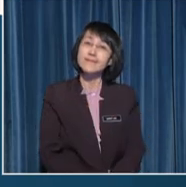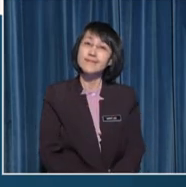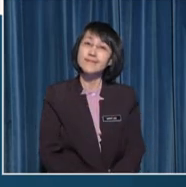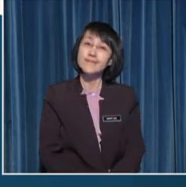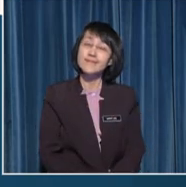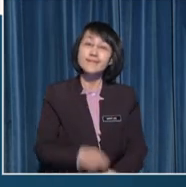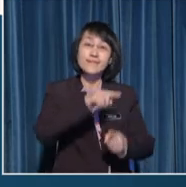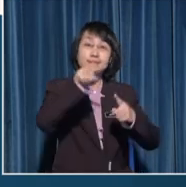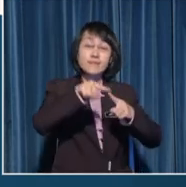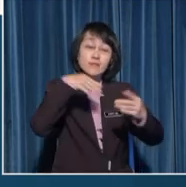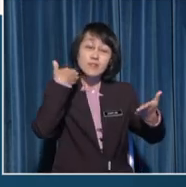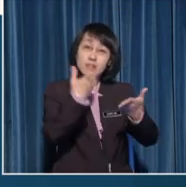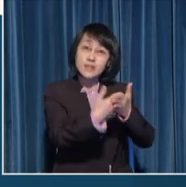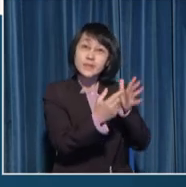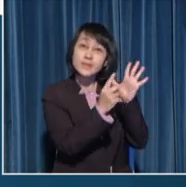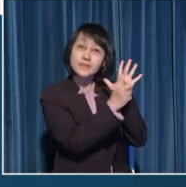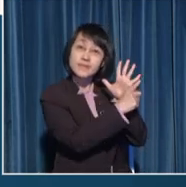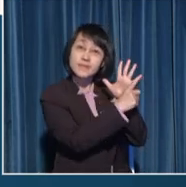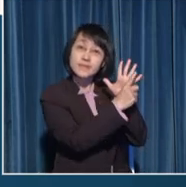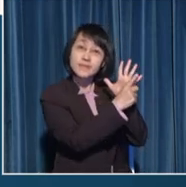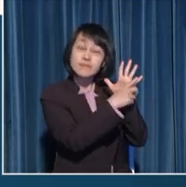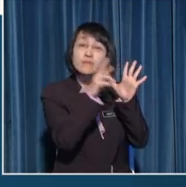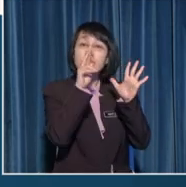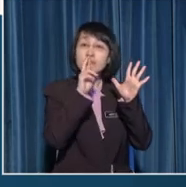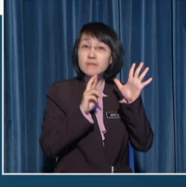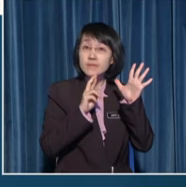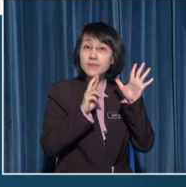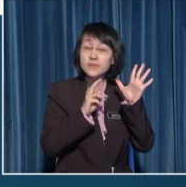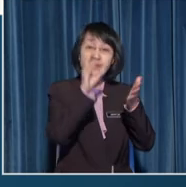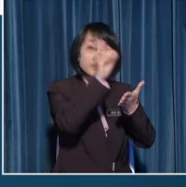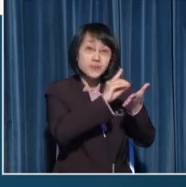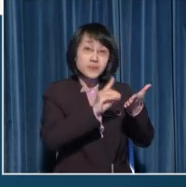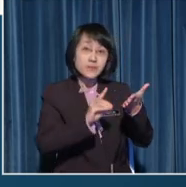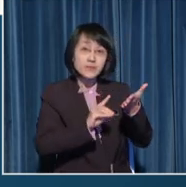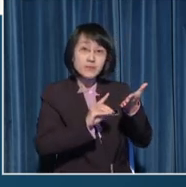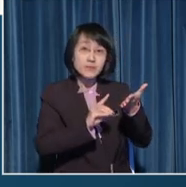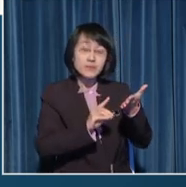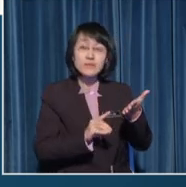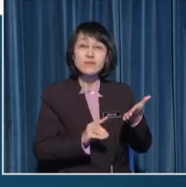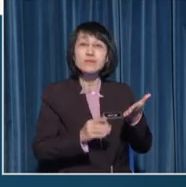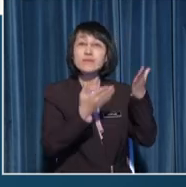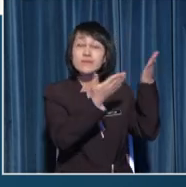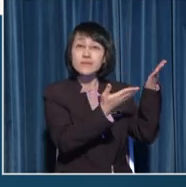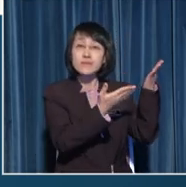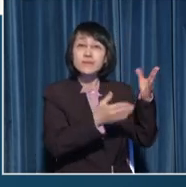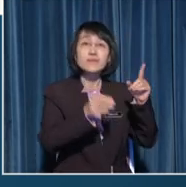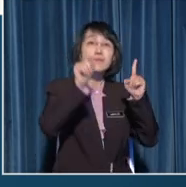When you come to the fifth red, you will draw the tally like this,